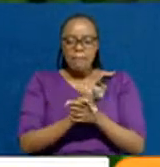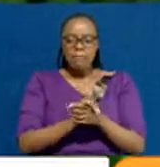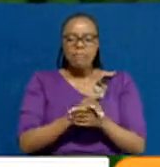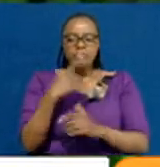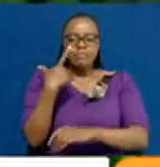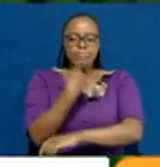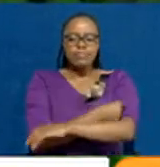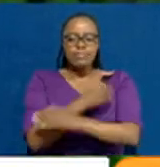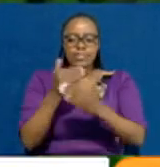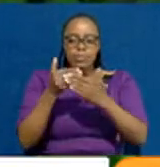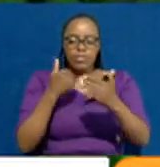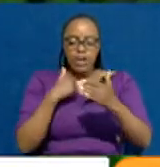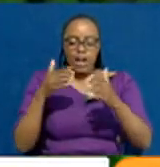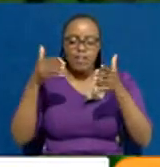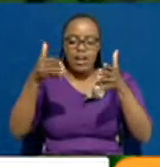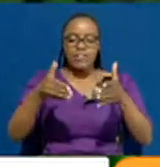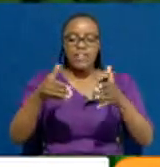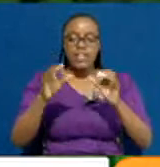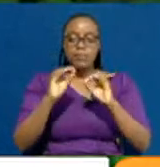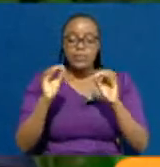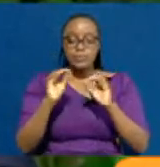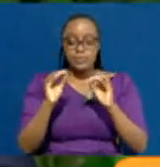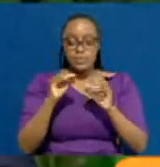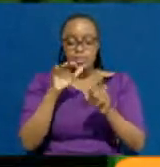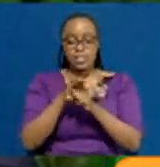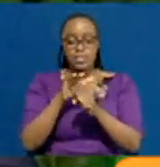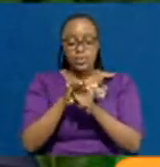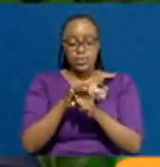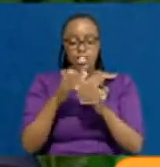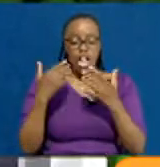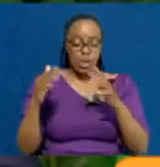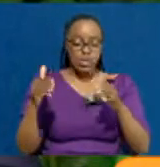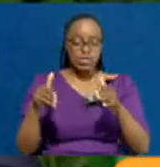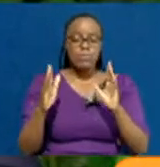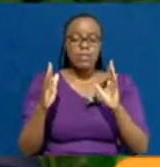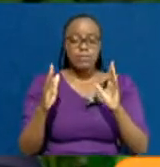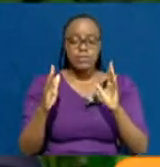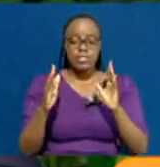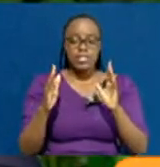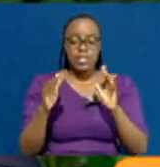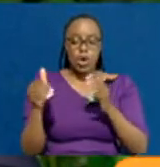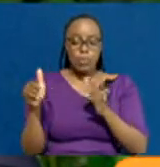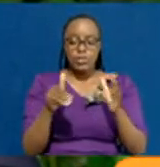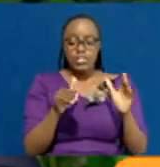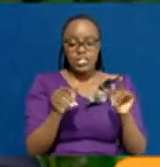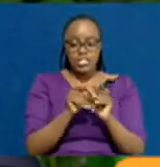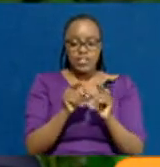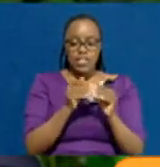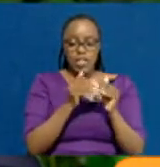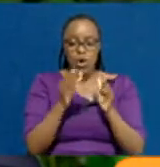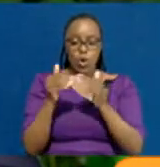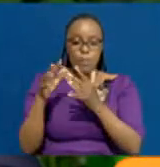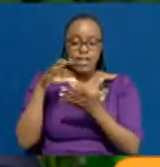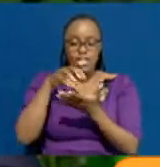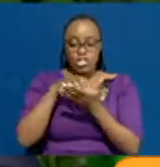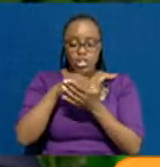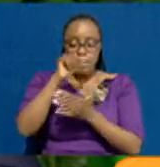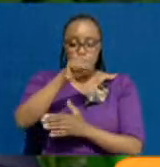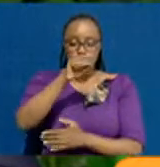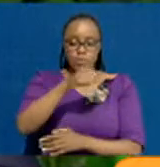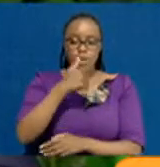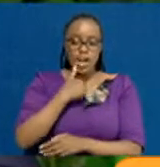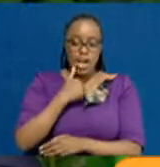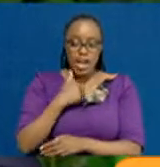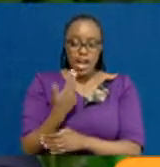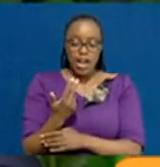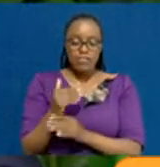were initially not available, and we lost a big opportunity where at the opening of stations, we would actually have